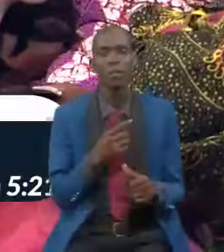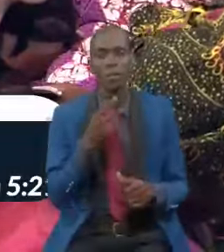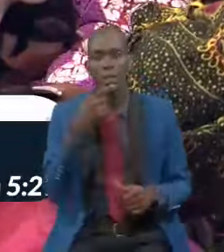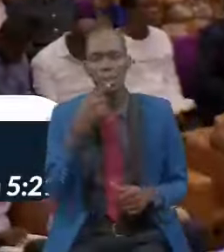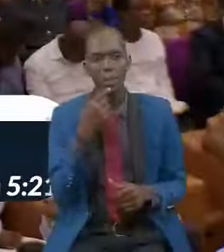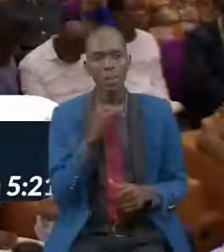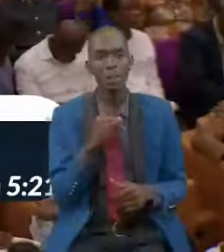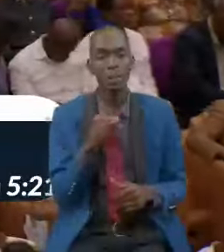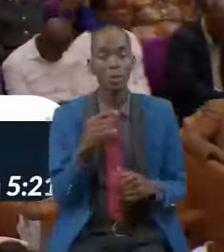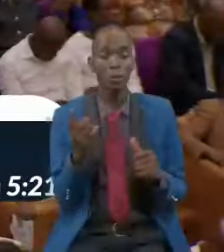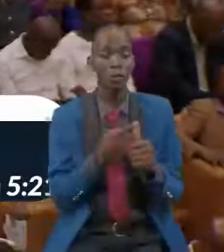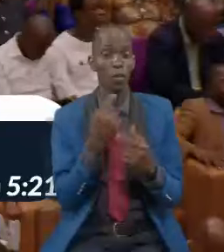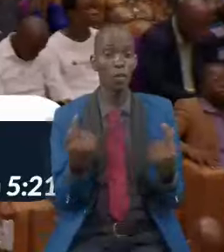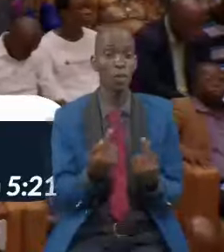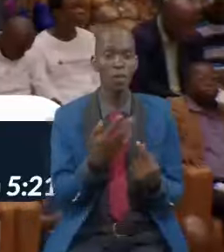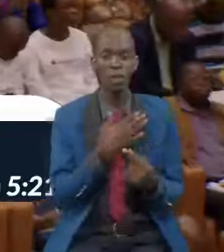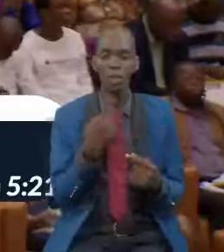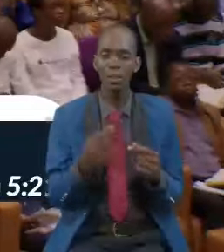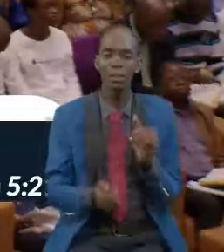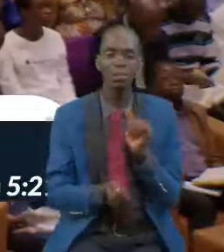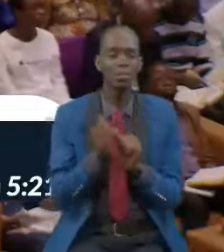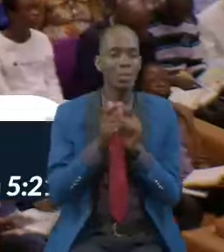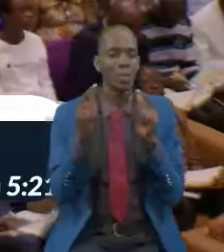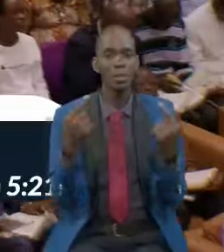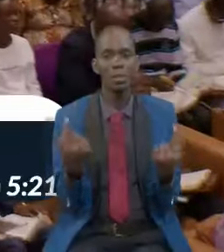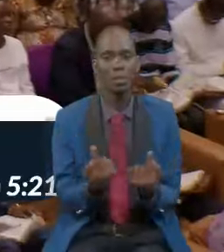great sin? The